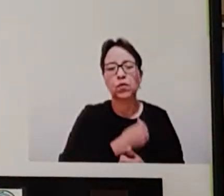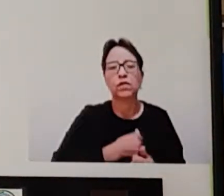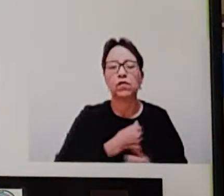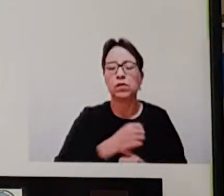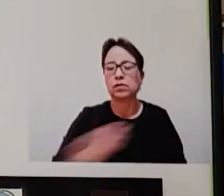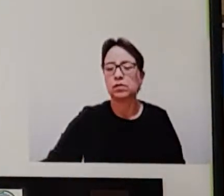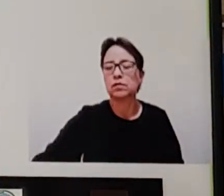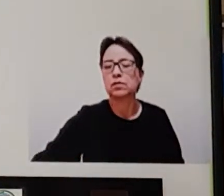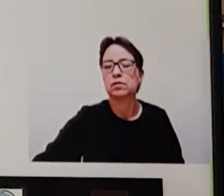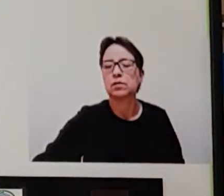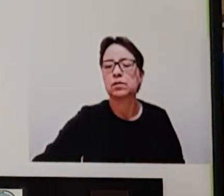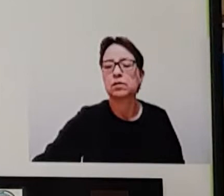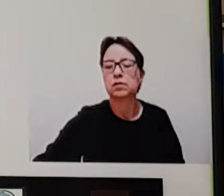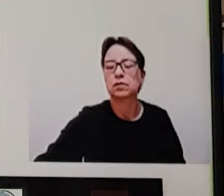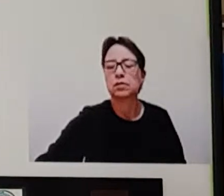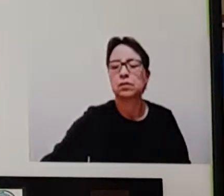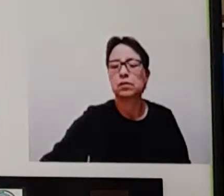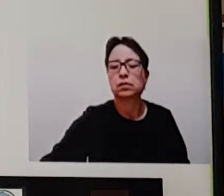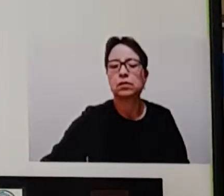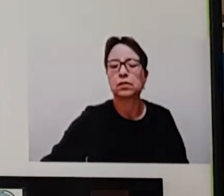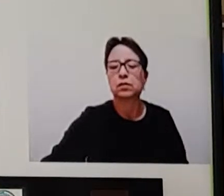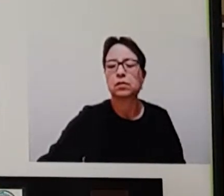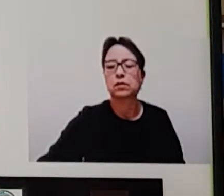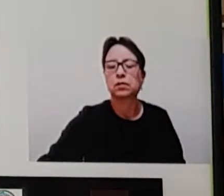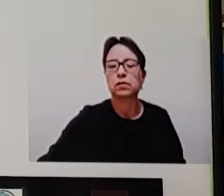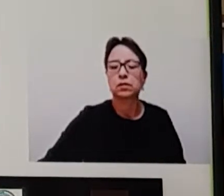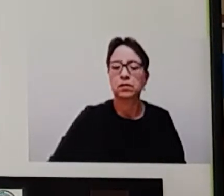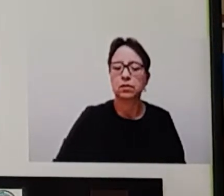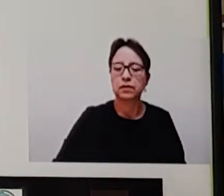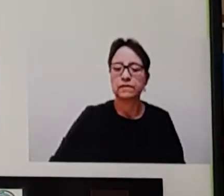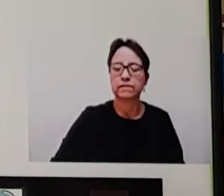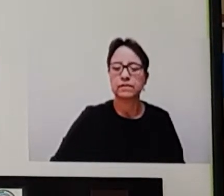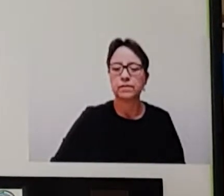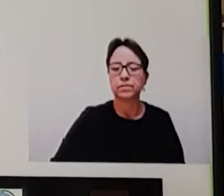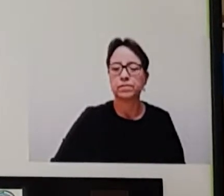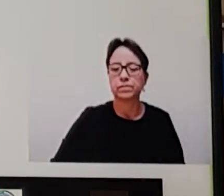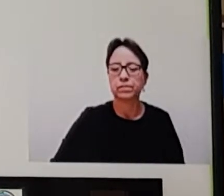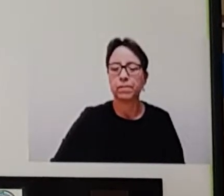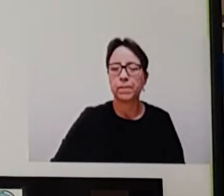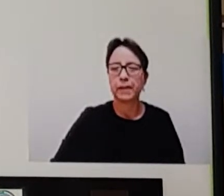Try again, please. I'm trying, but it's not controlling.